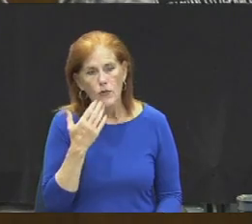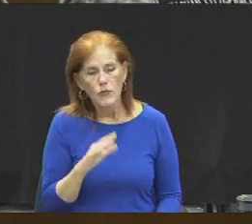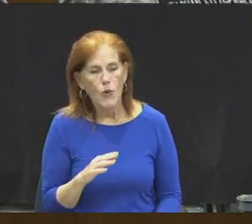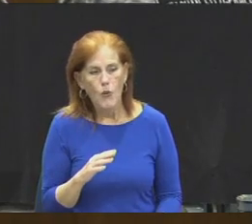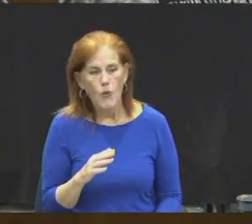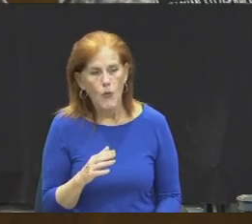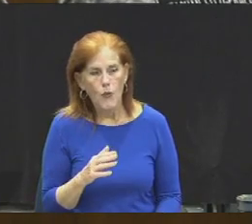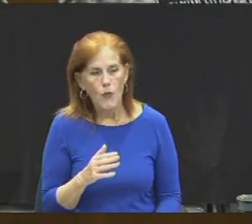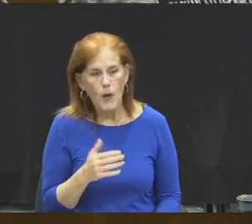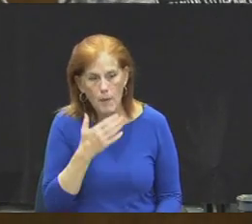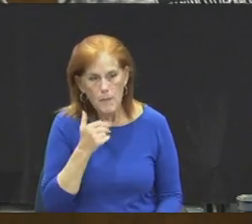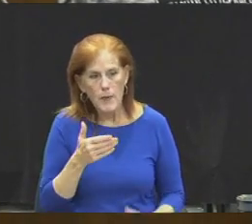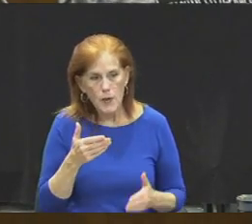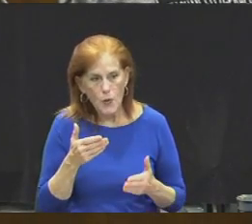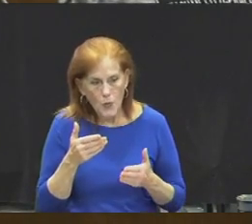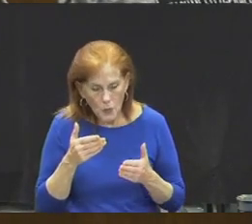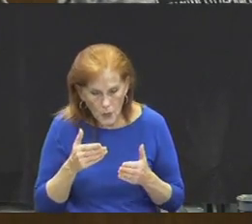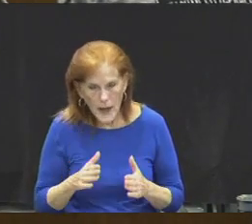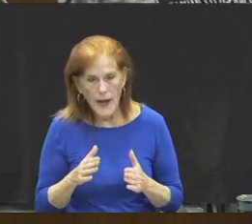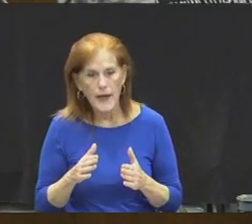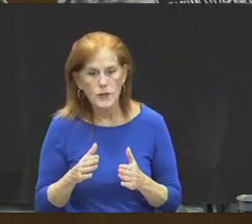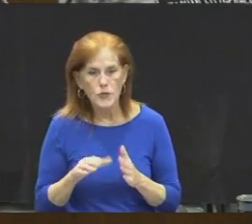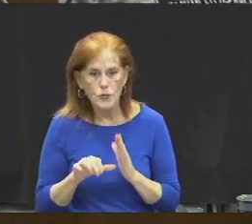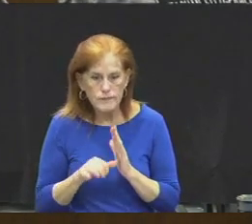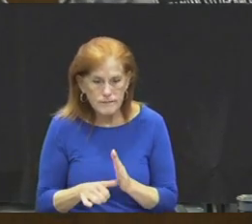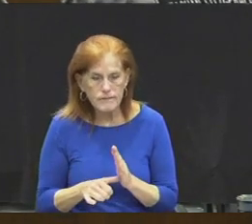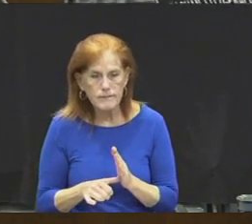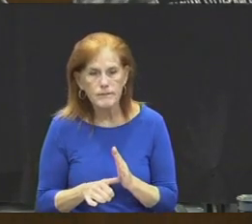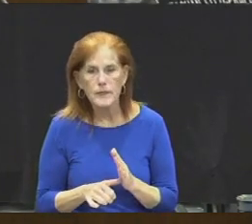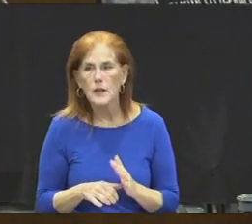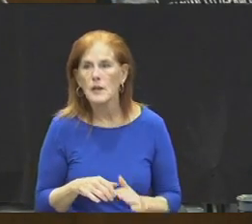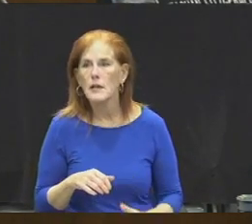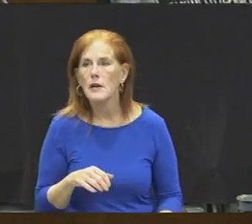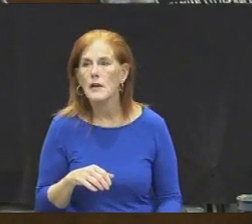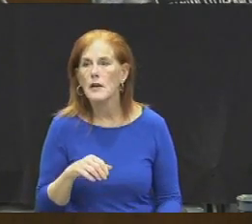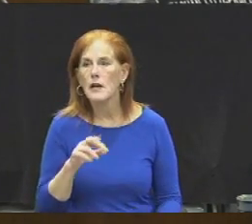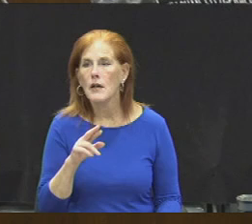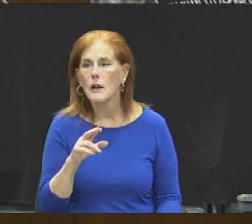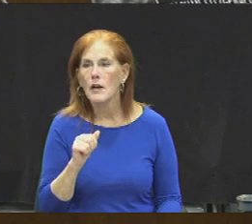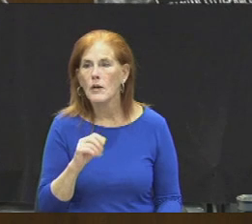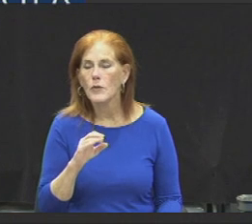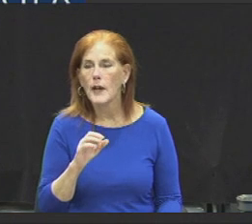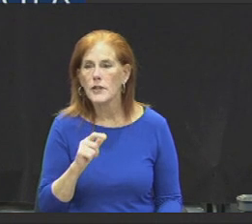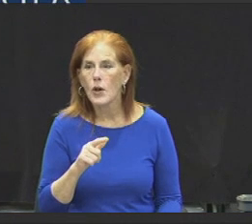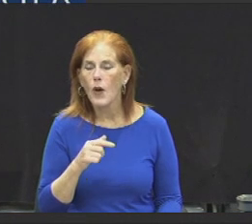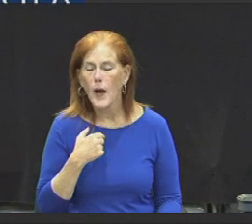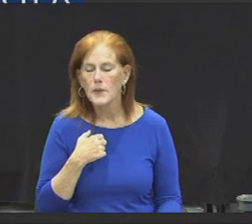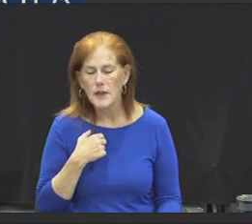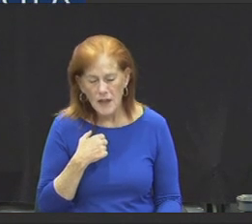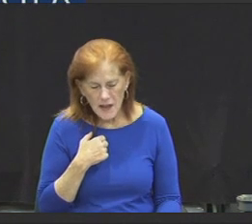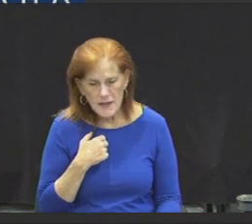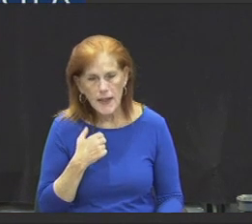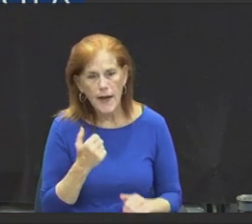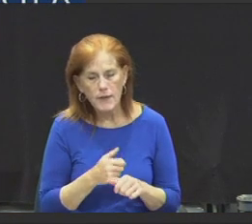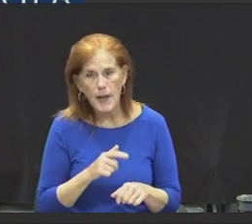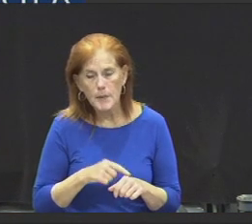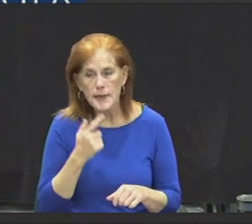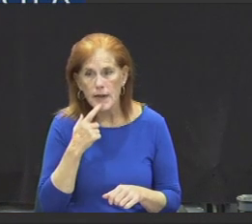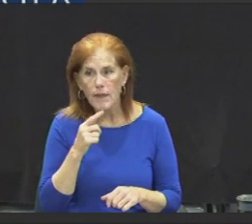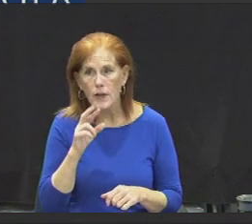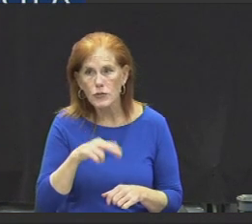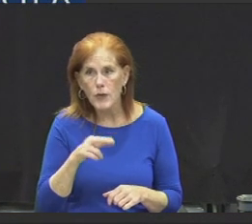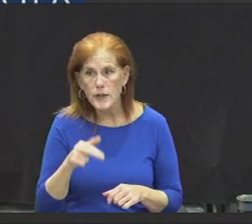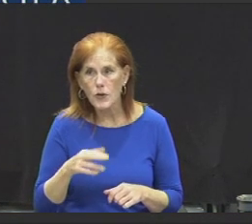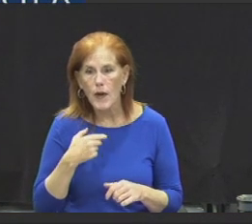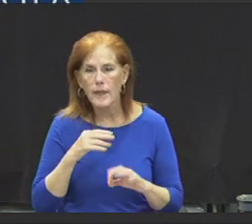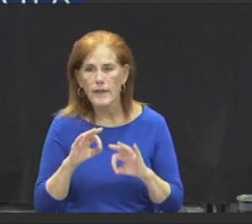to present that information. I was confused. Every time he was saying there are restrooms and then like